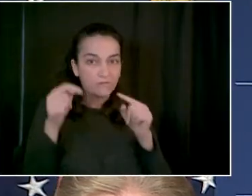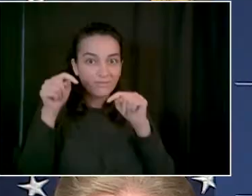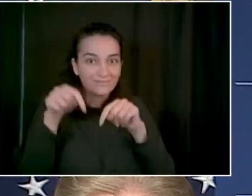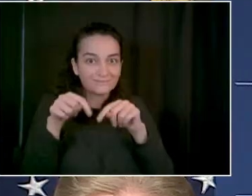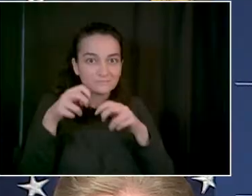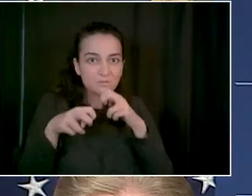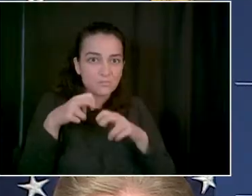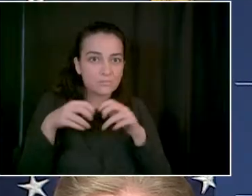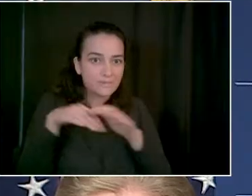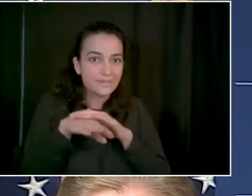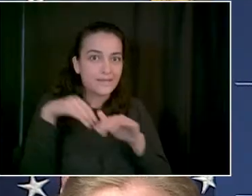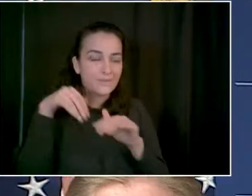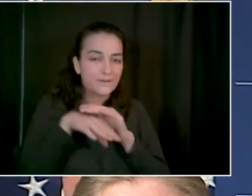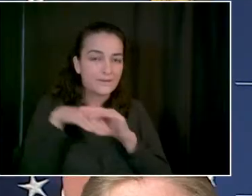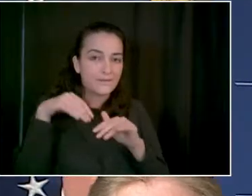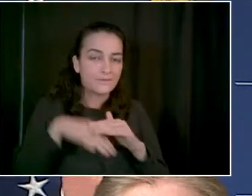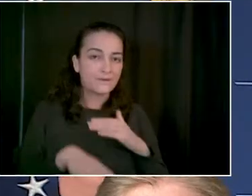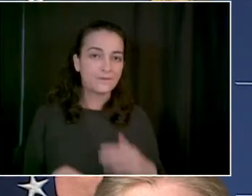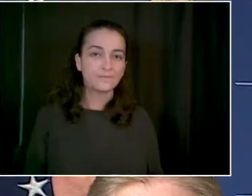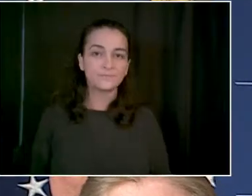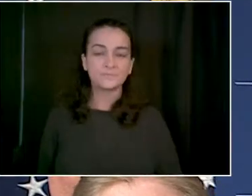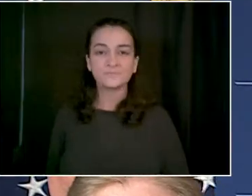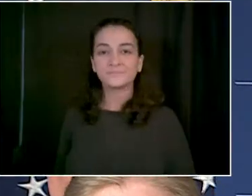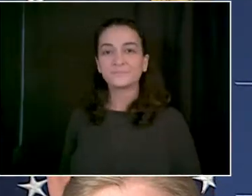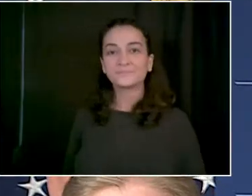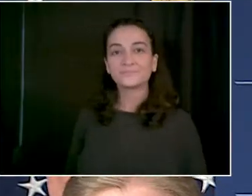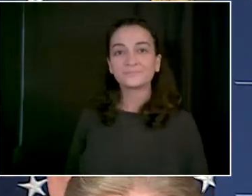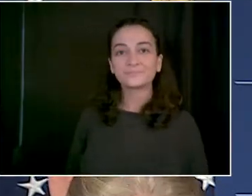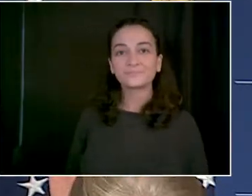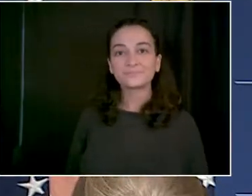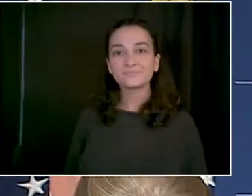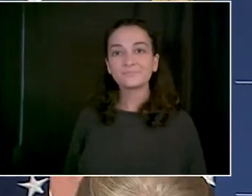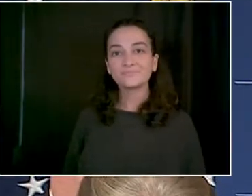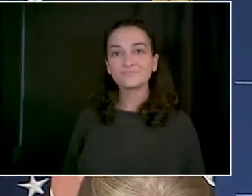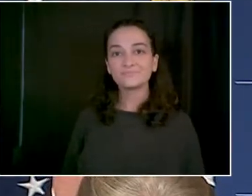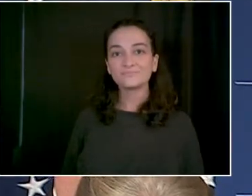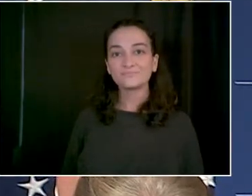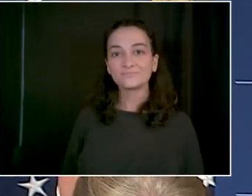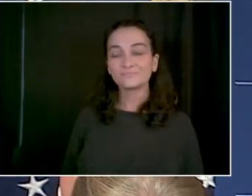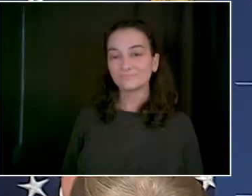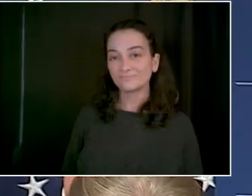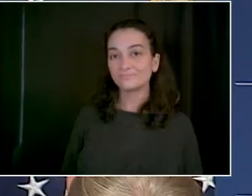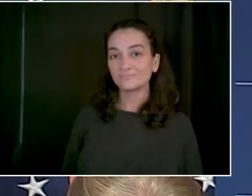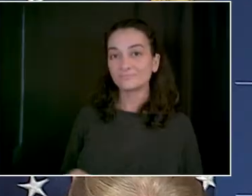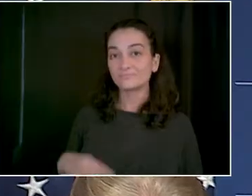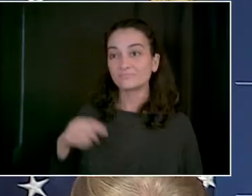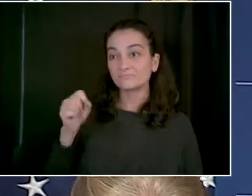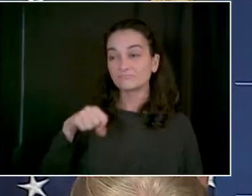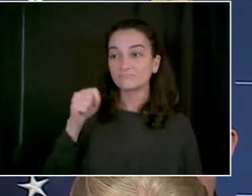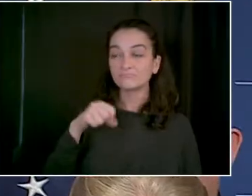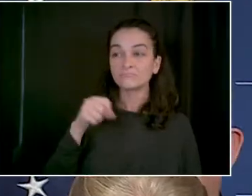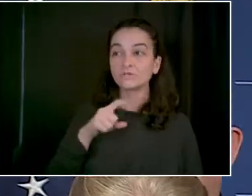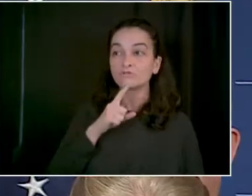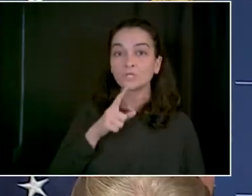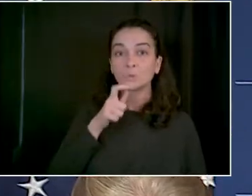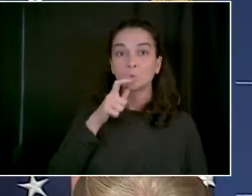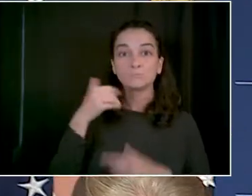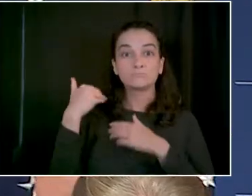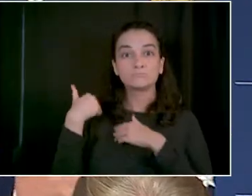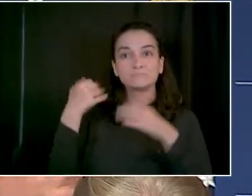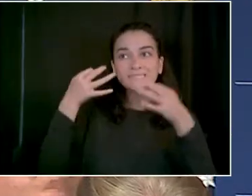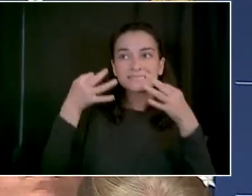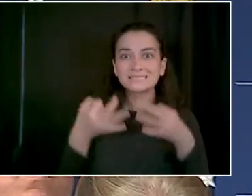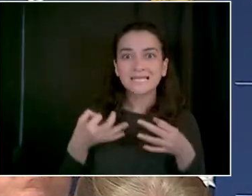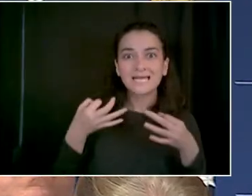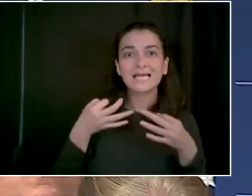system to answer a question that I've said over and over again. Whose side are you on? Are you on the side of those who surrounded in